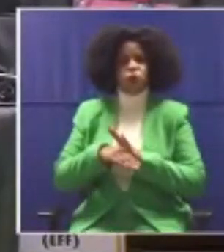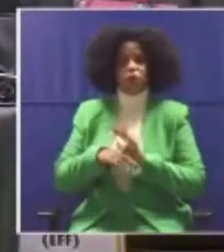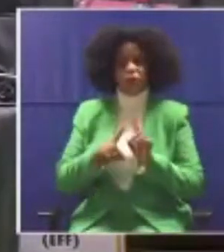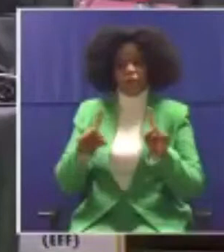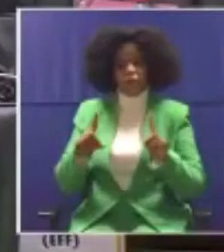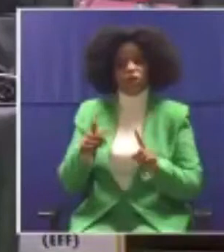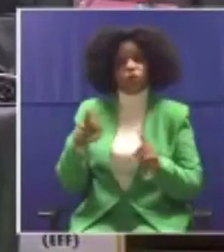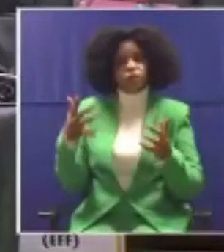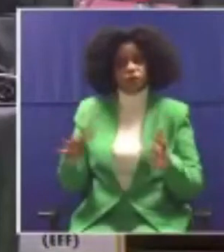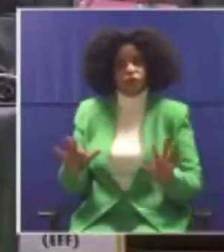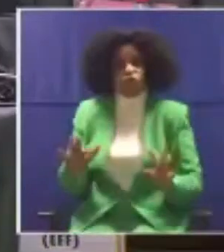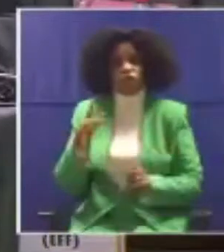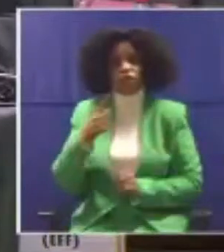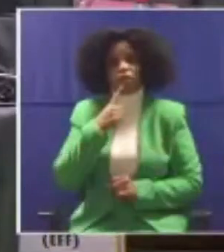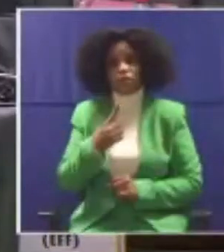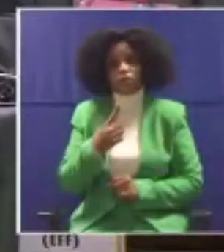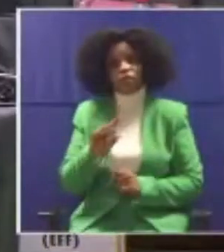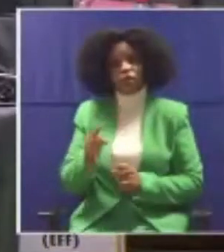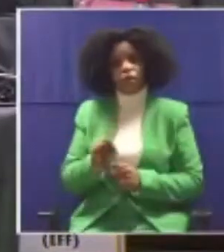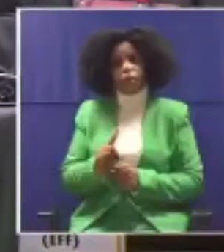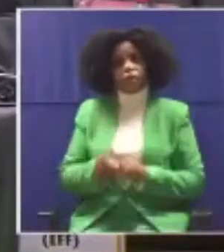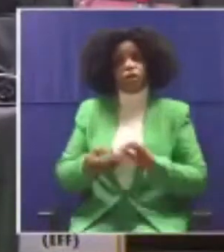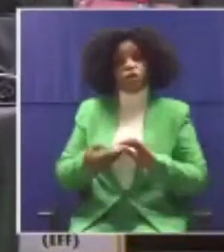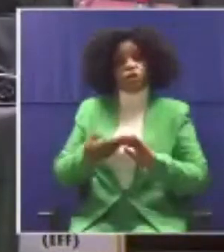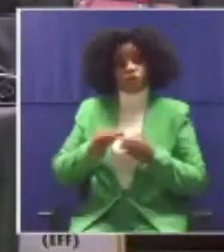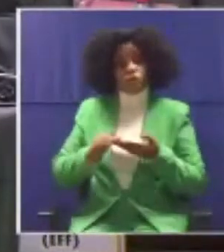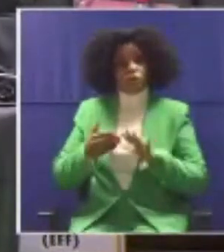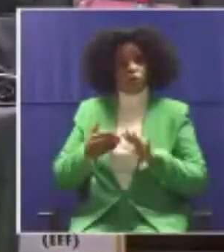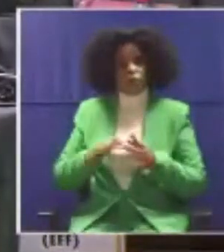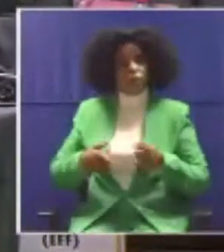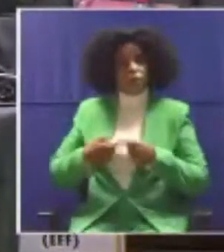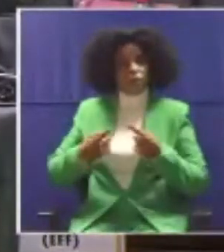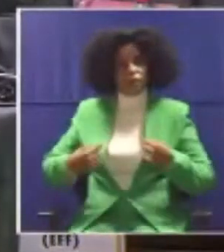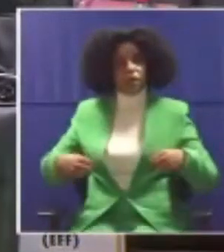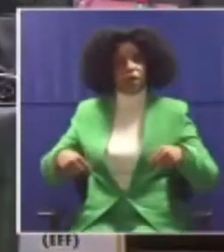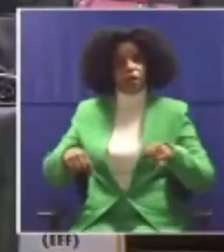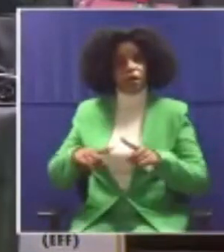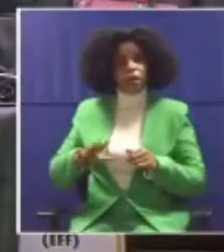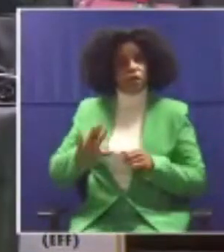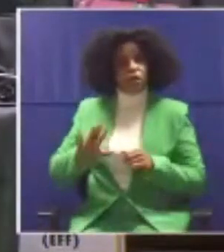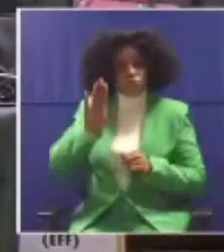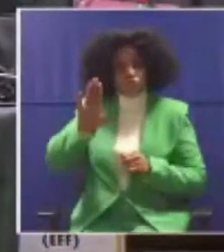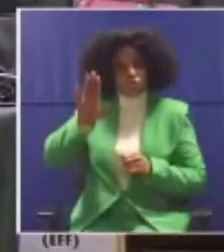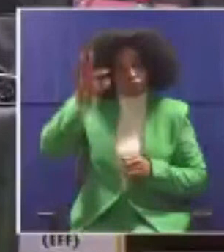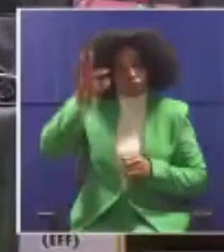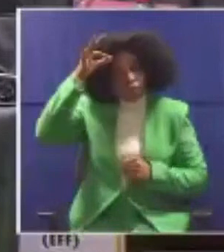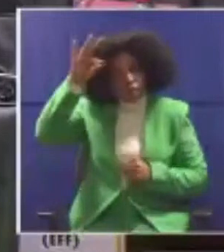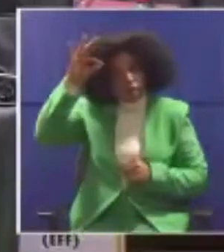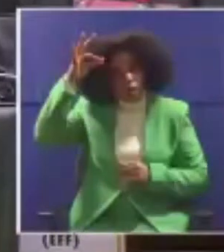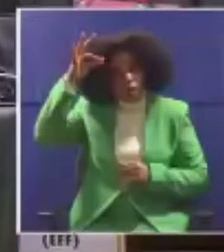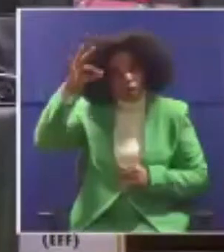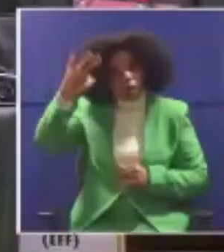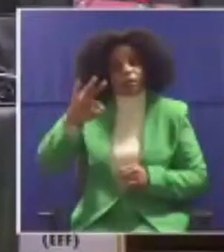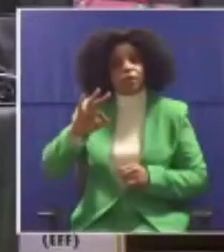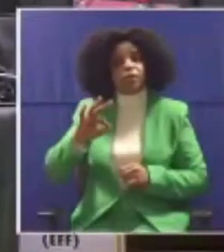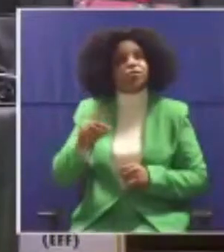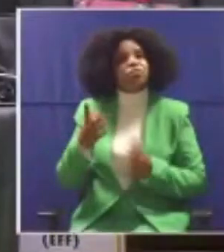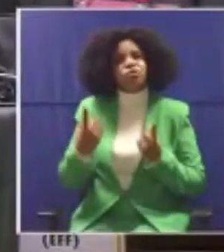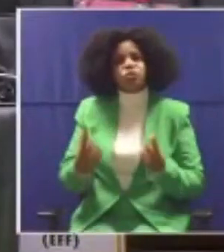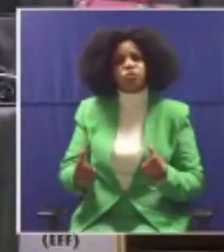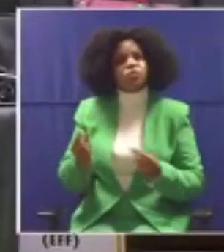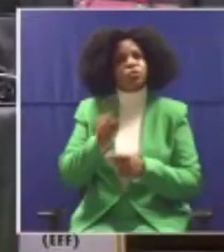stronger societies. On the basis of that, what is your government doing to support children from these